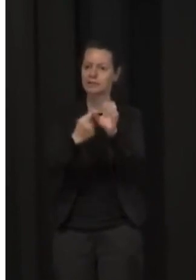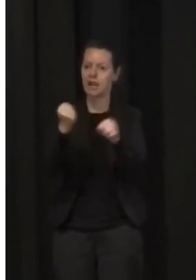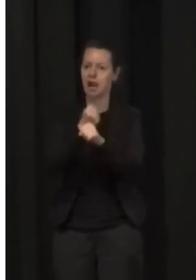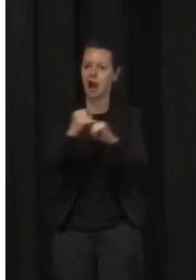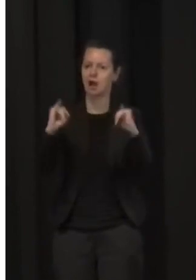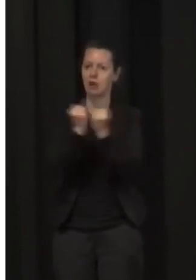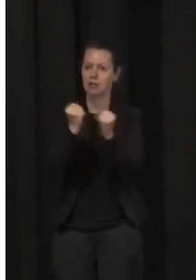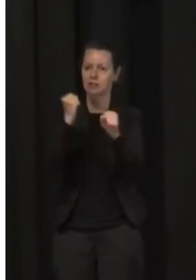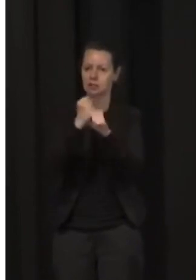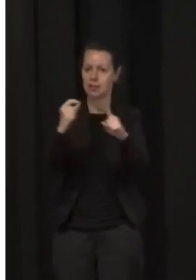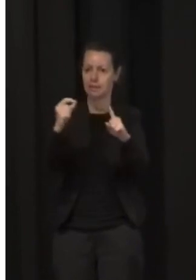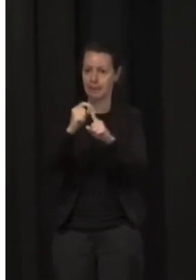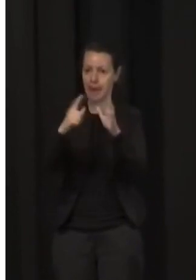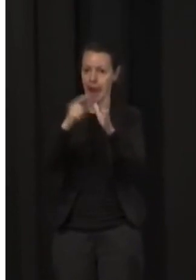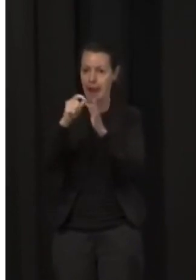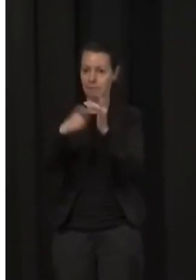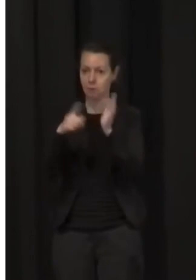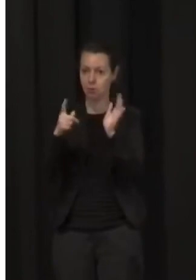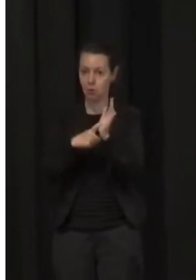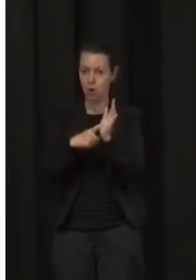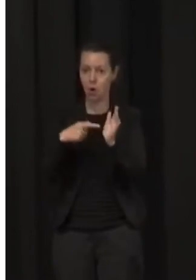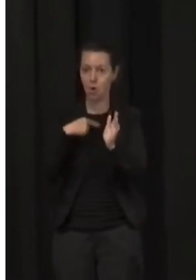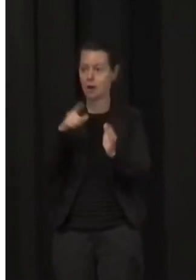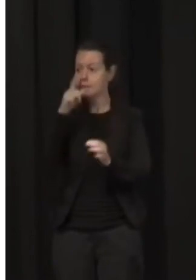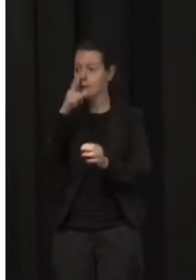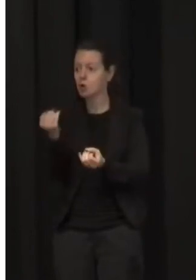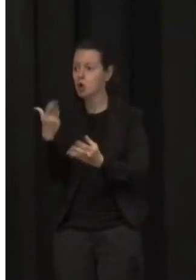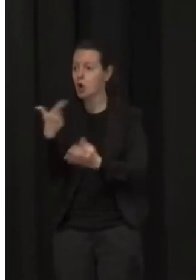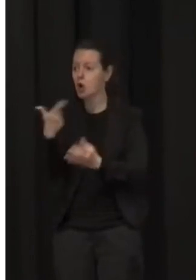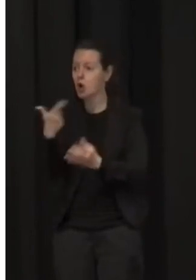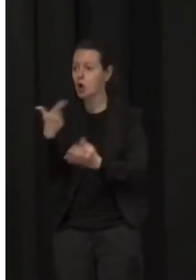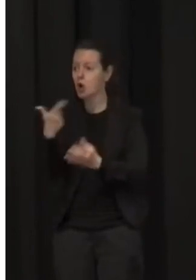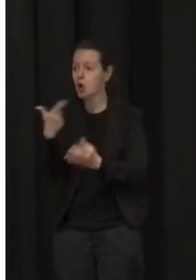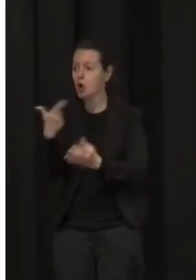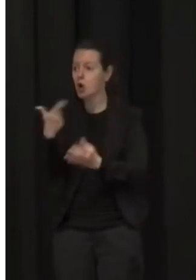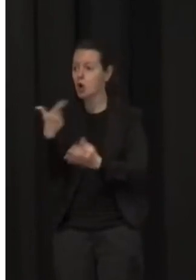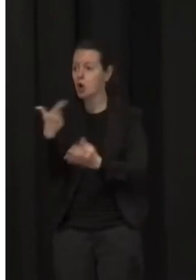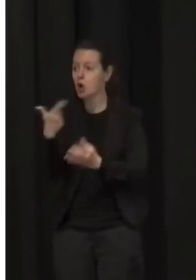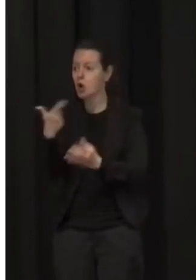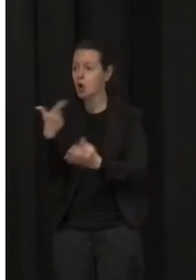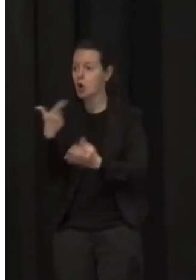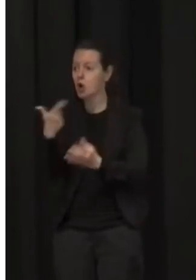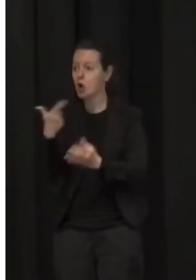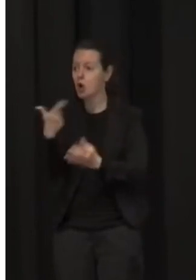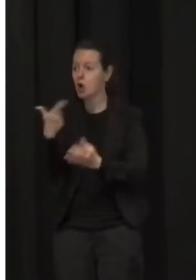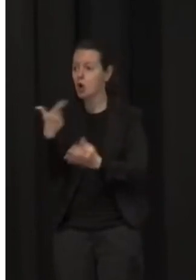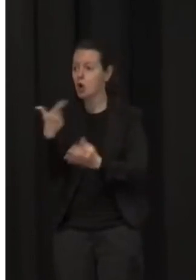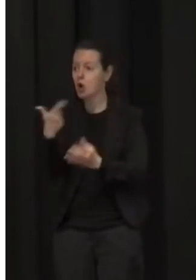there's going to be crowds at the Grand Prix made up of people who have not been double dosed. There you go, everyone.